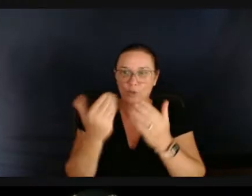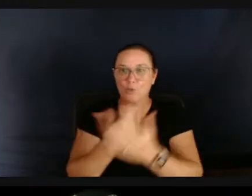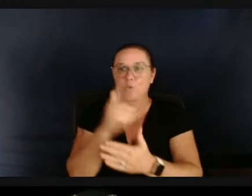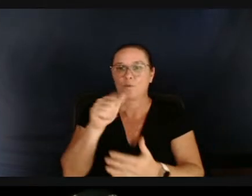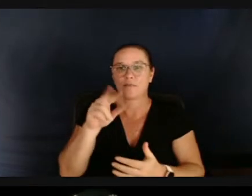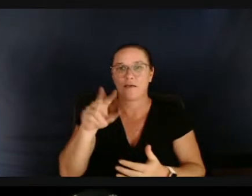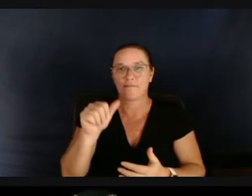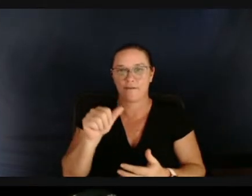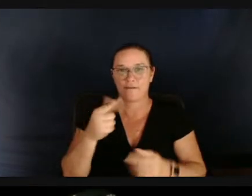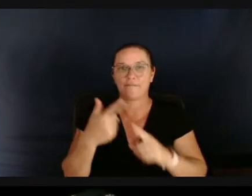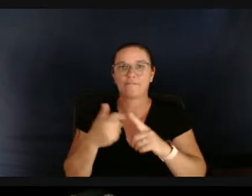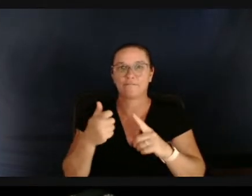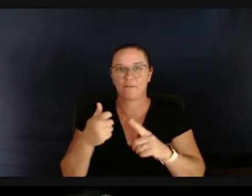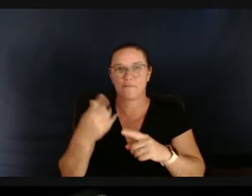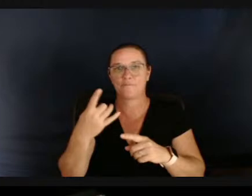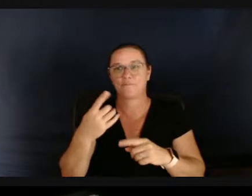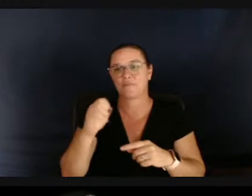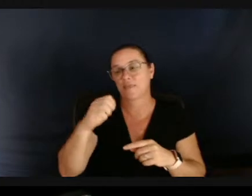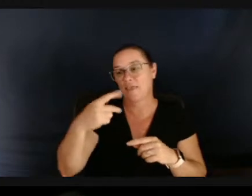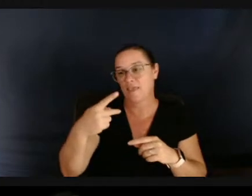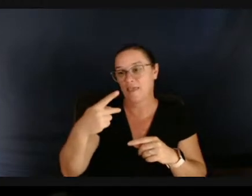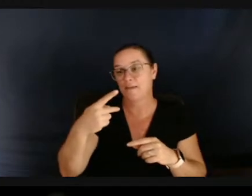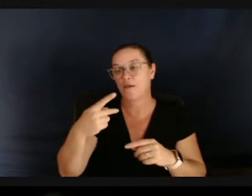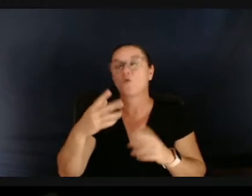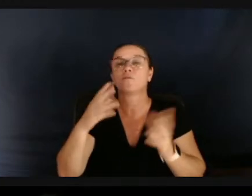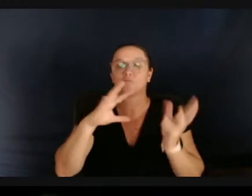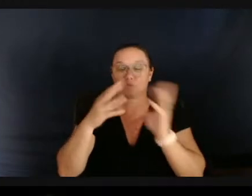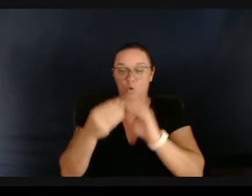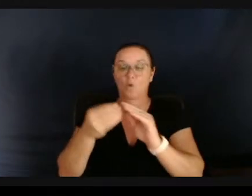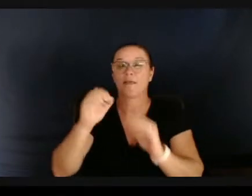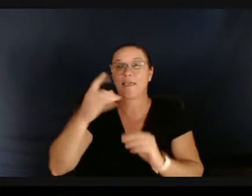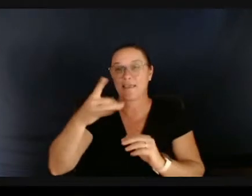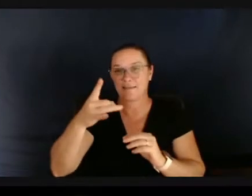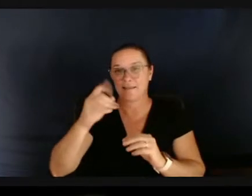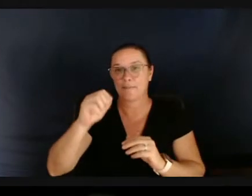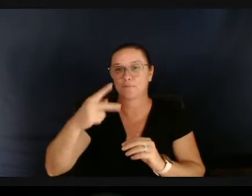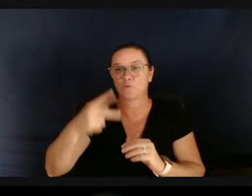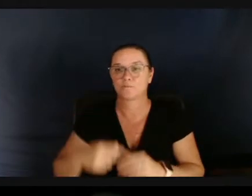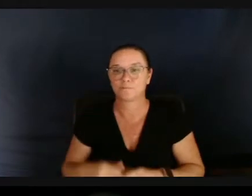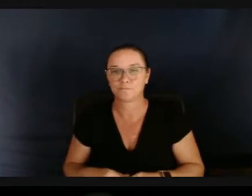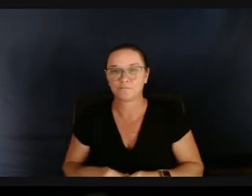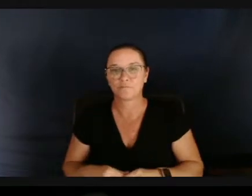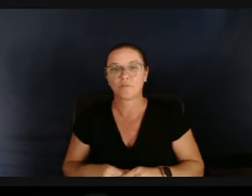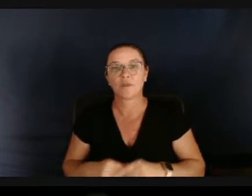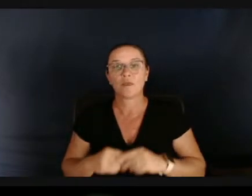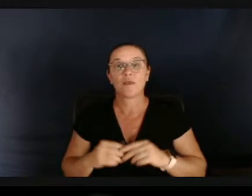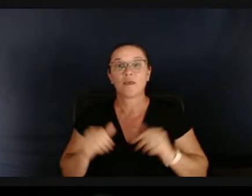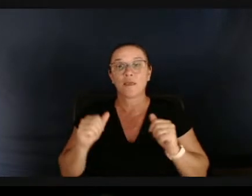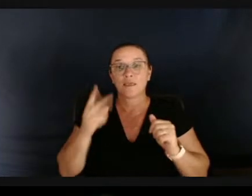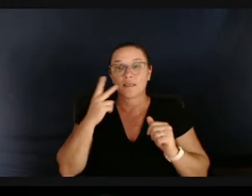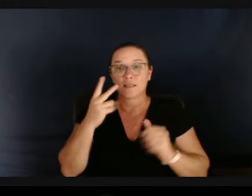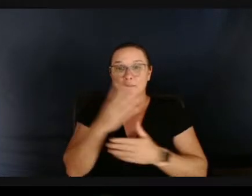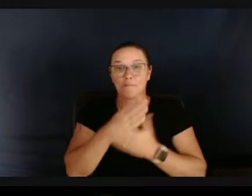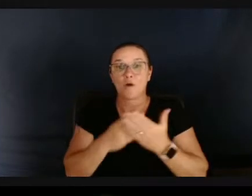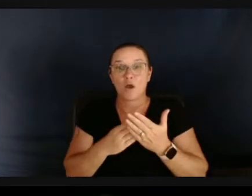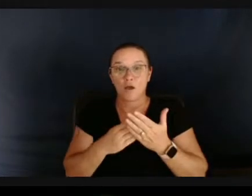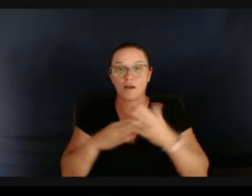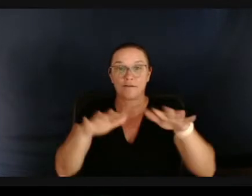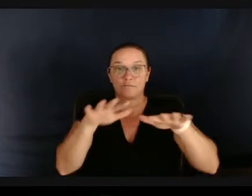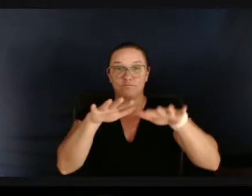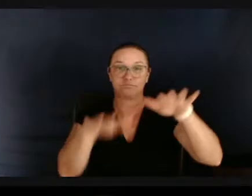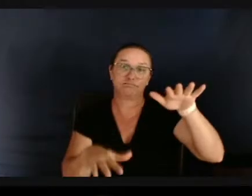our 18 episodes thus far. Here on the left side of the image, you can see that piece of crater rim drive that collapsed